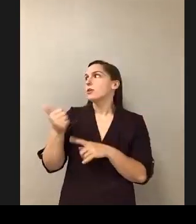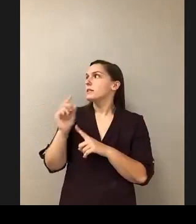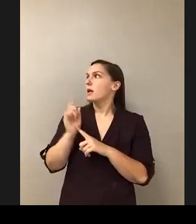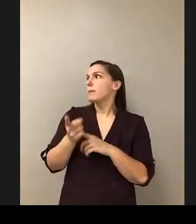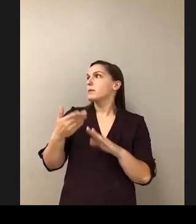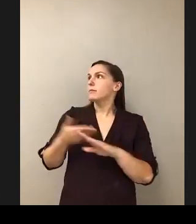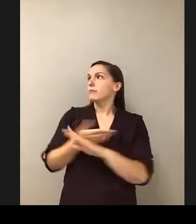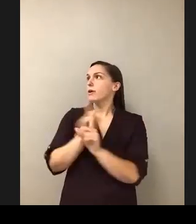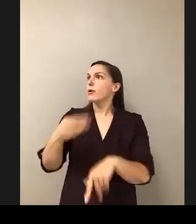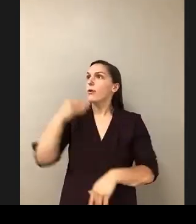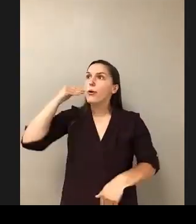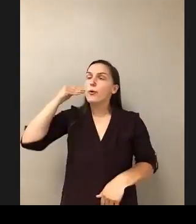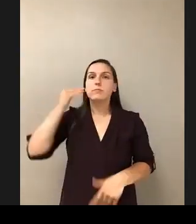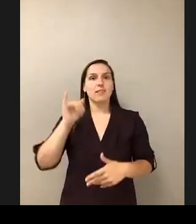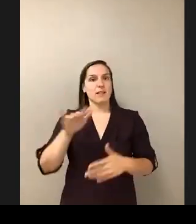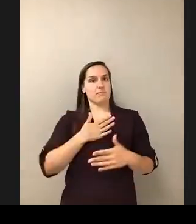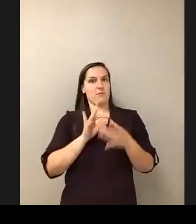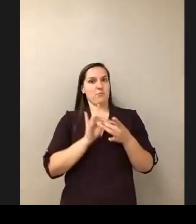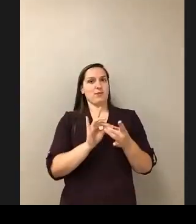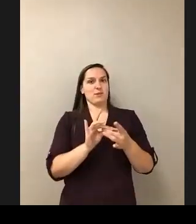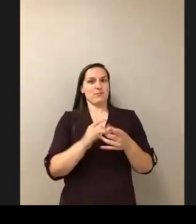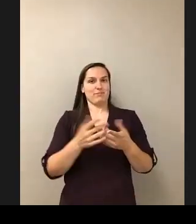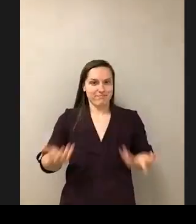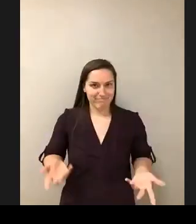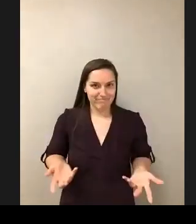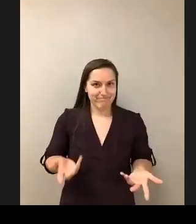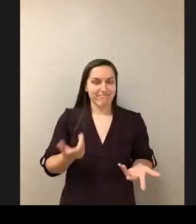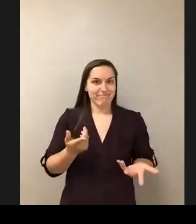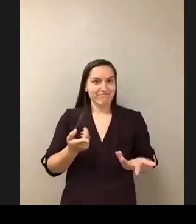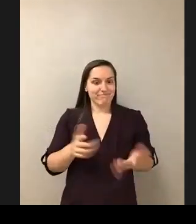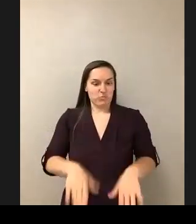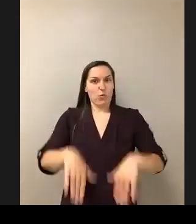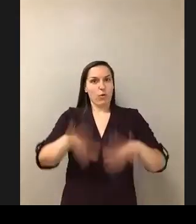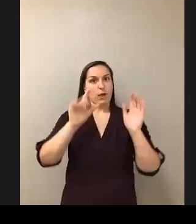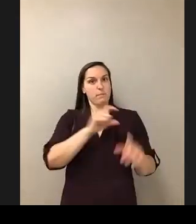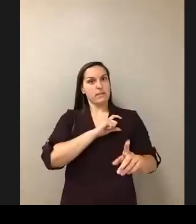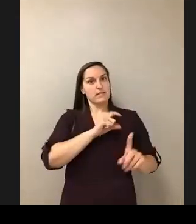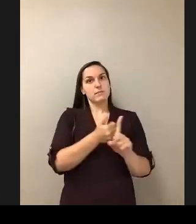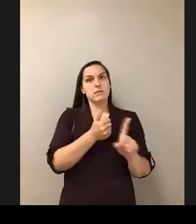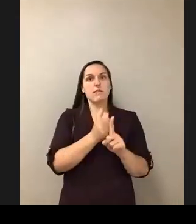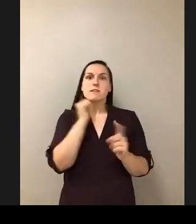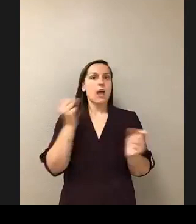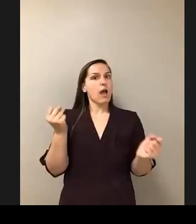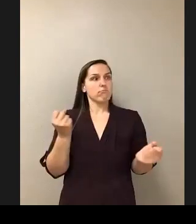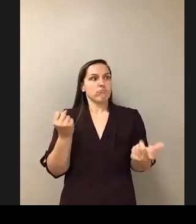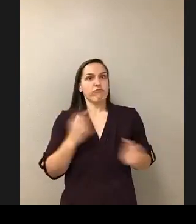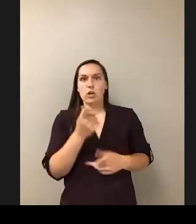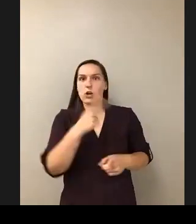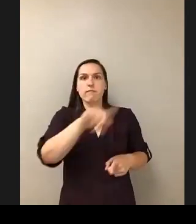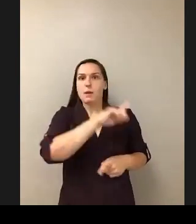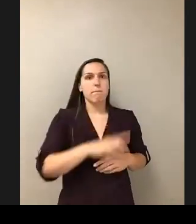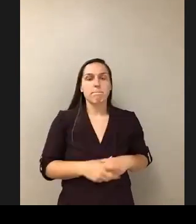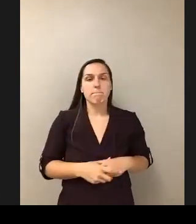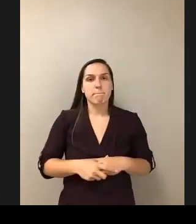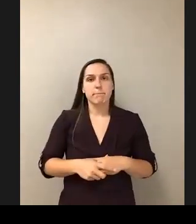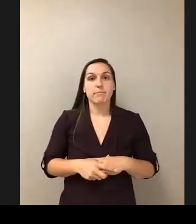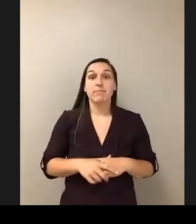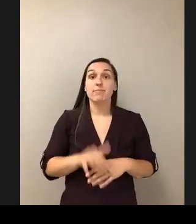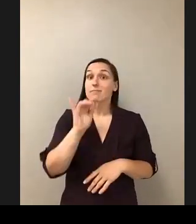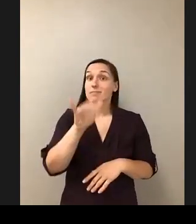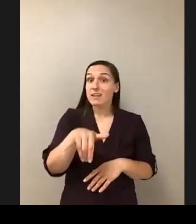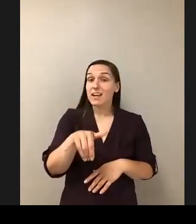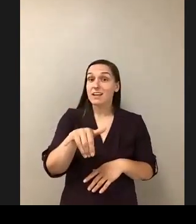home. So that's my relationship growing up, where police were not something to fear. And certainly that is not